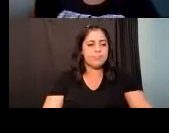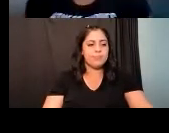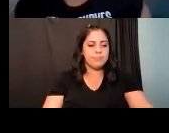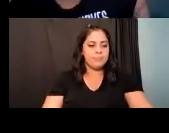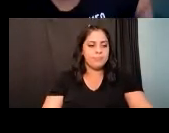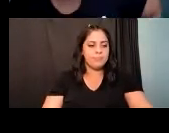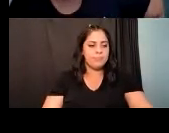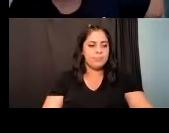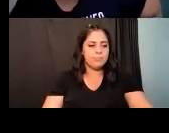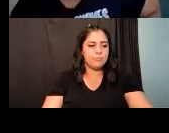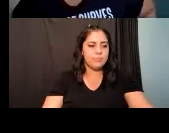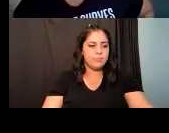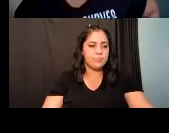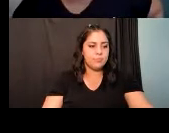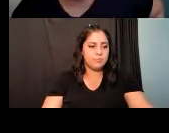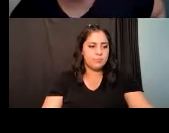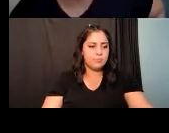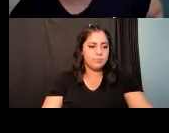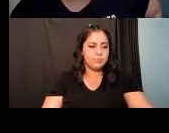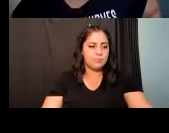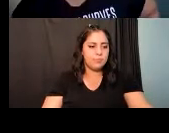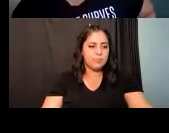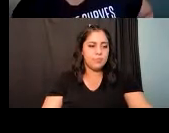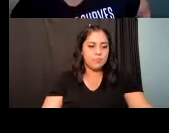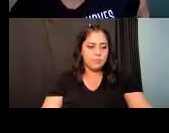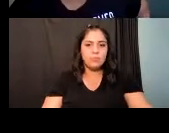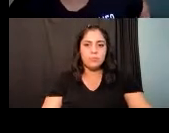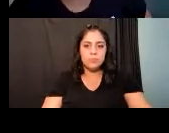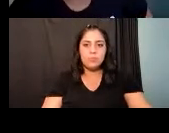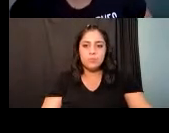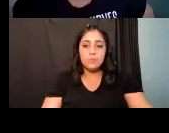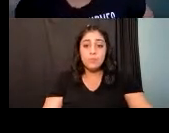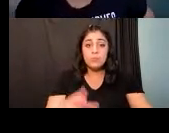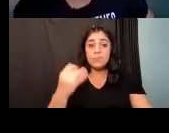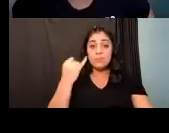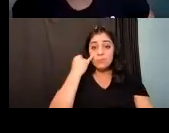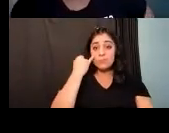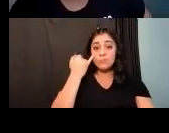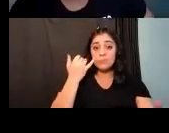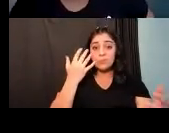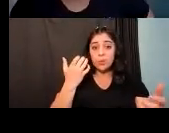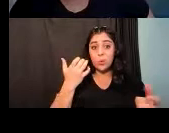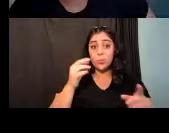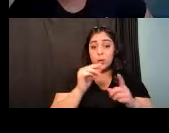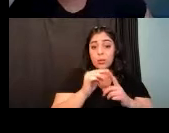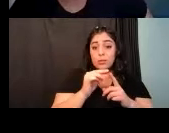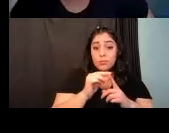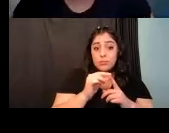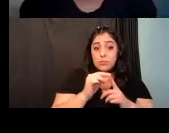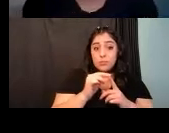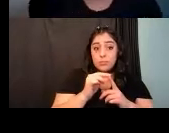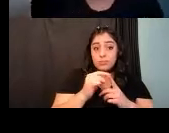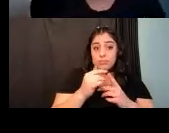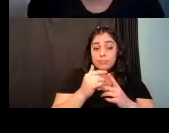Okay. So if what you're feeling is a word, then the word is what you're writing. If what you feel is a list, if you're a person who makes a list, you make a list.